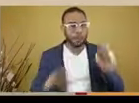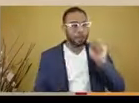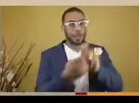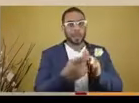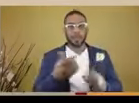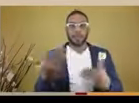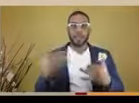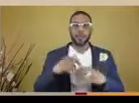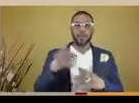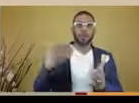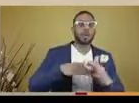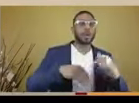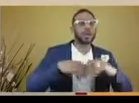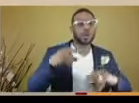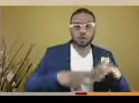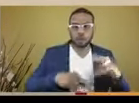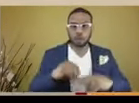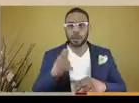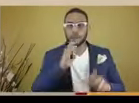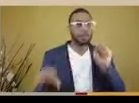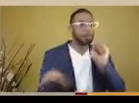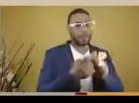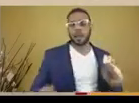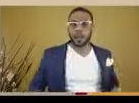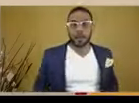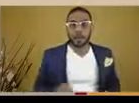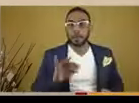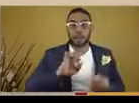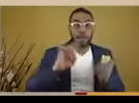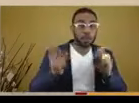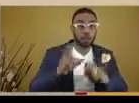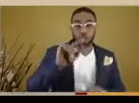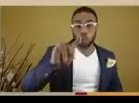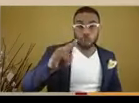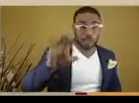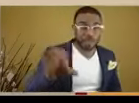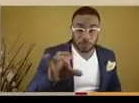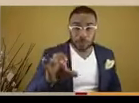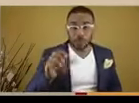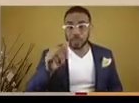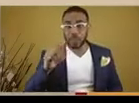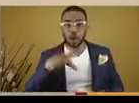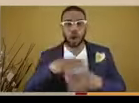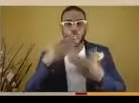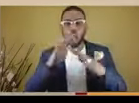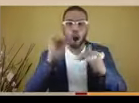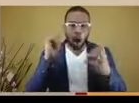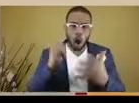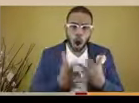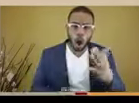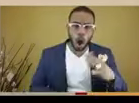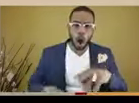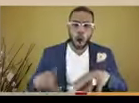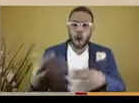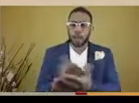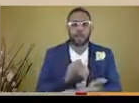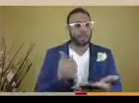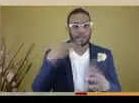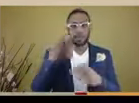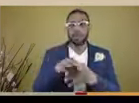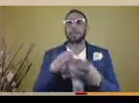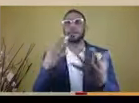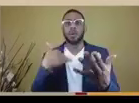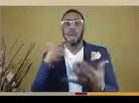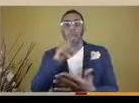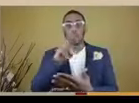with Reconstruction, backlash. By the turn of the 20th century, we lost all of those that we had elected. We had